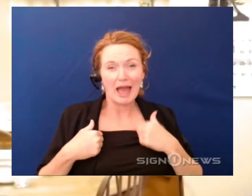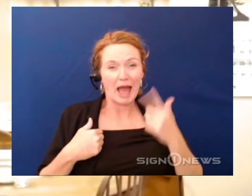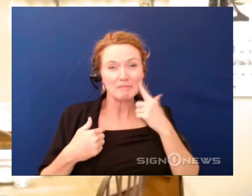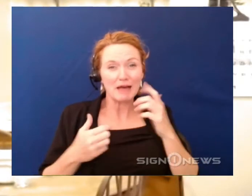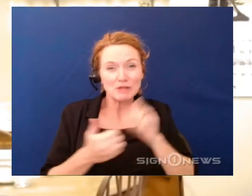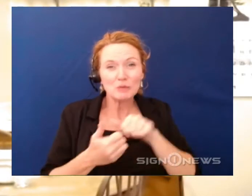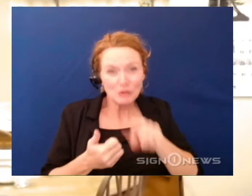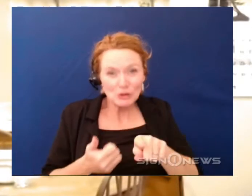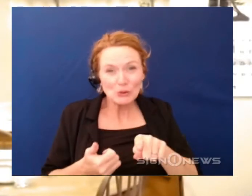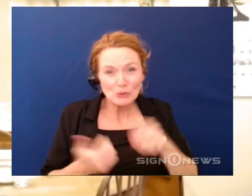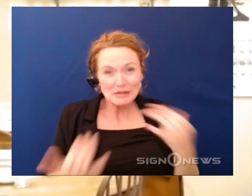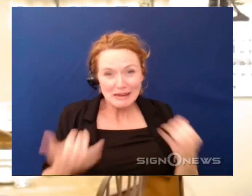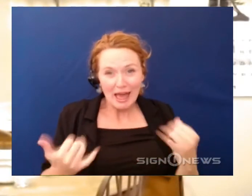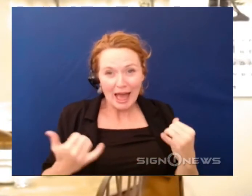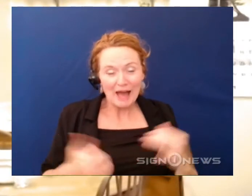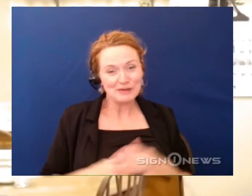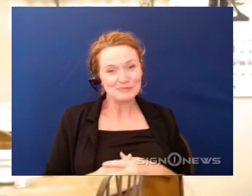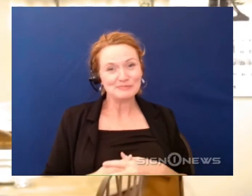now.